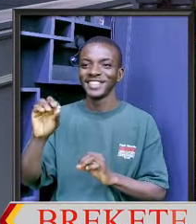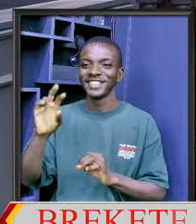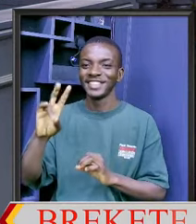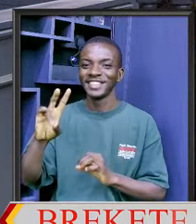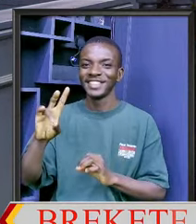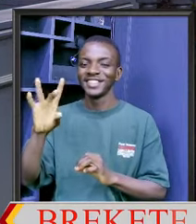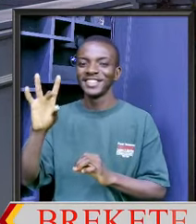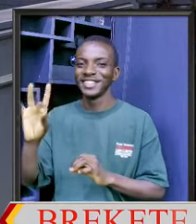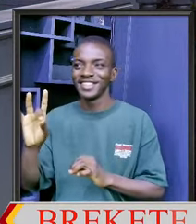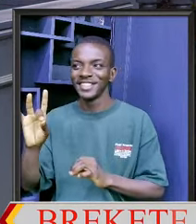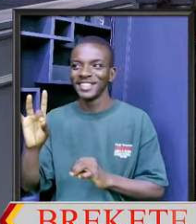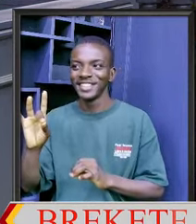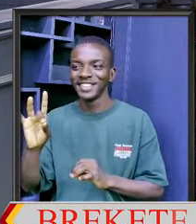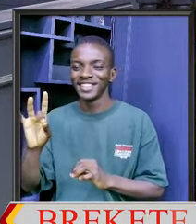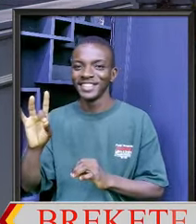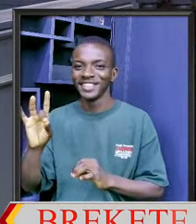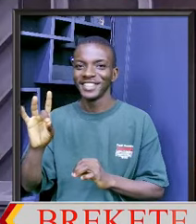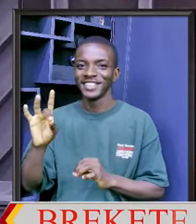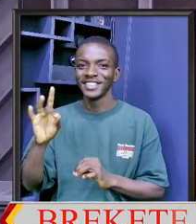78